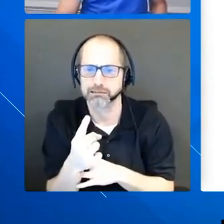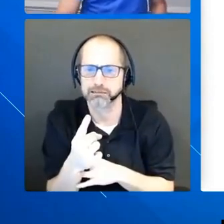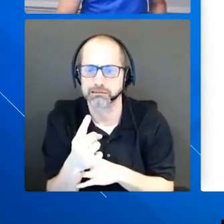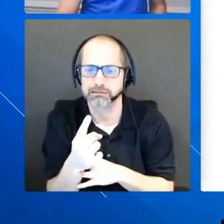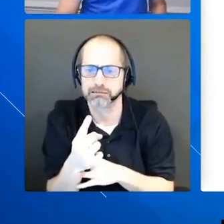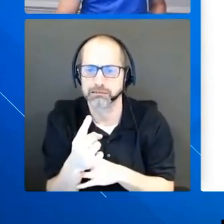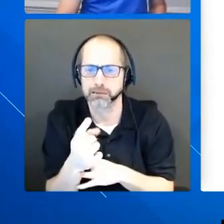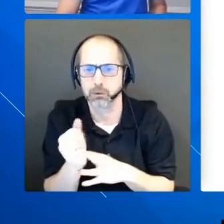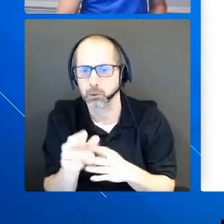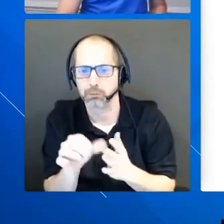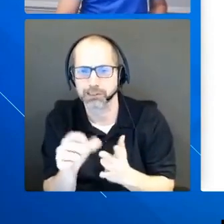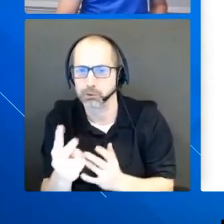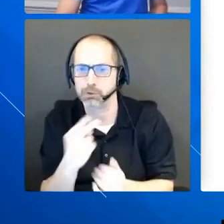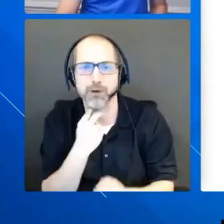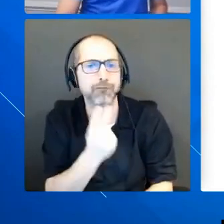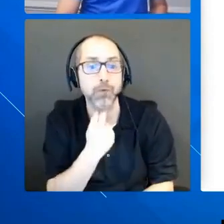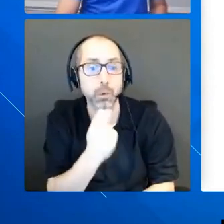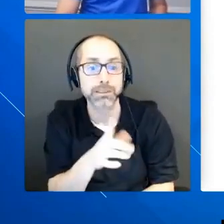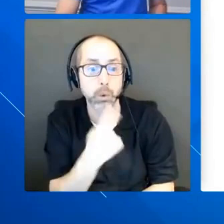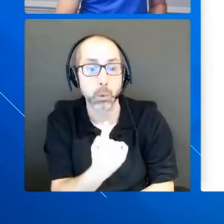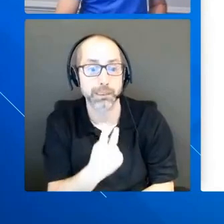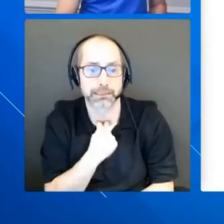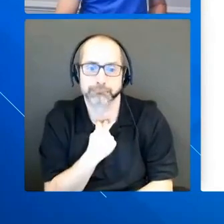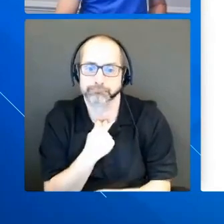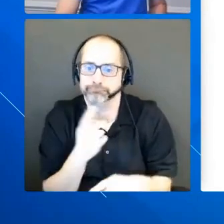not just using voice.